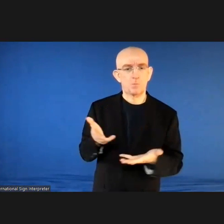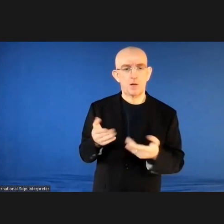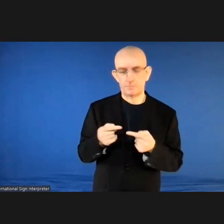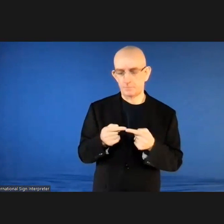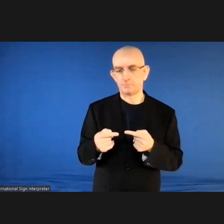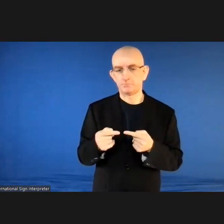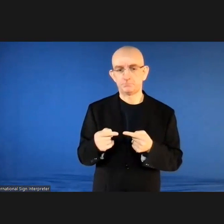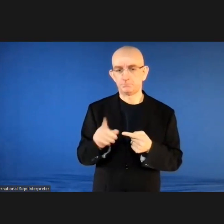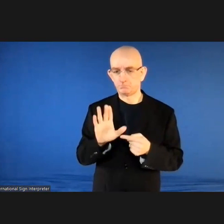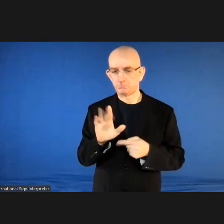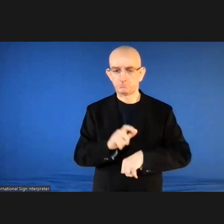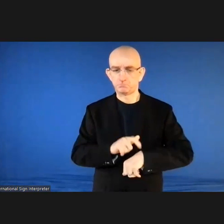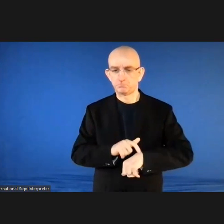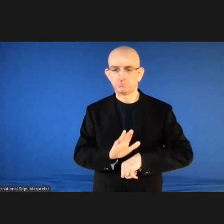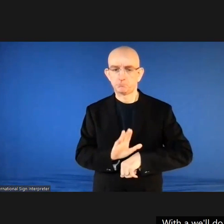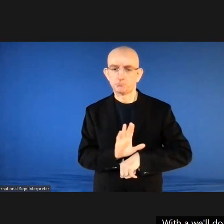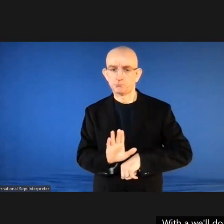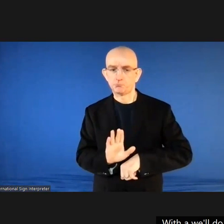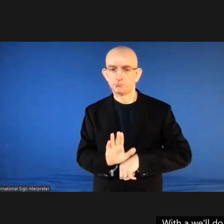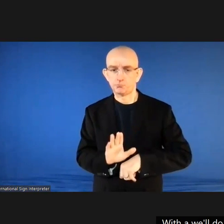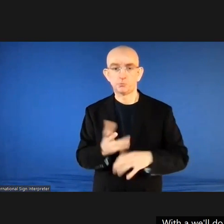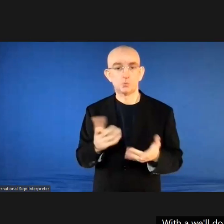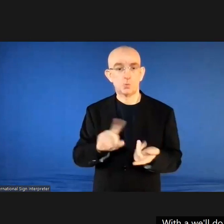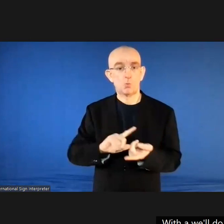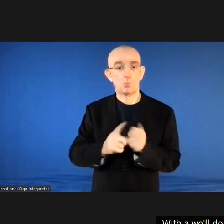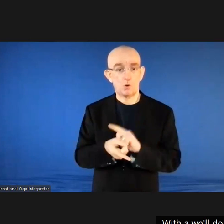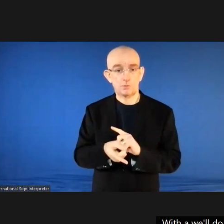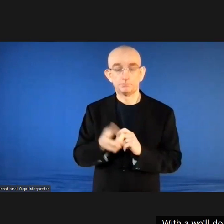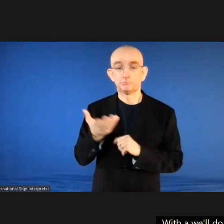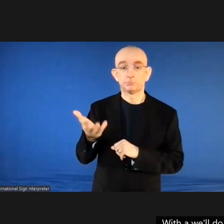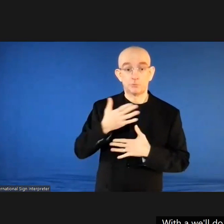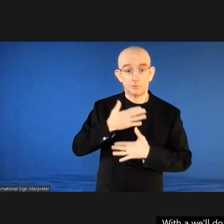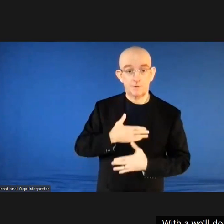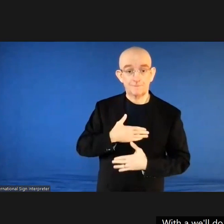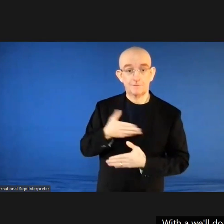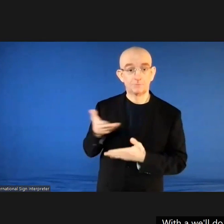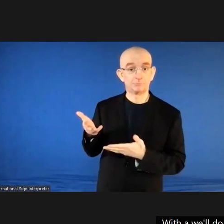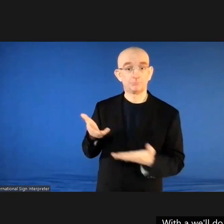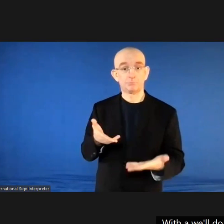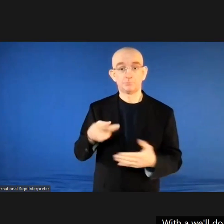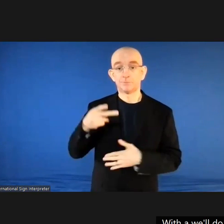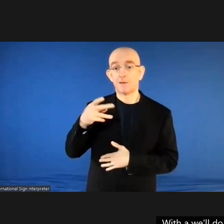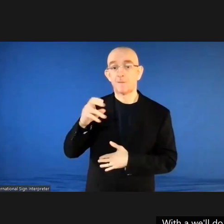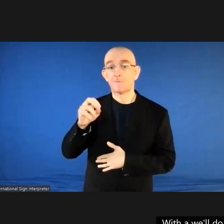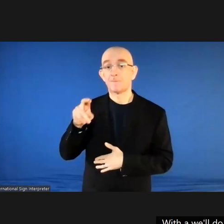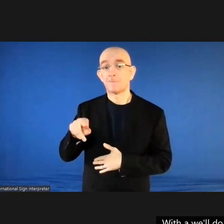would you like to introduce Penny, who's going to give our main talk today